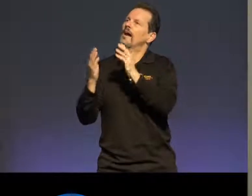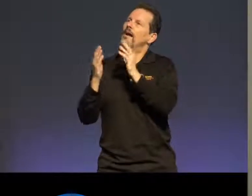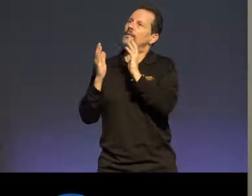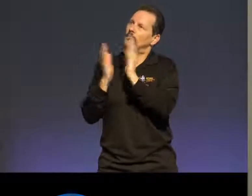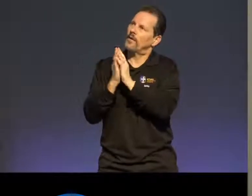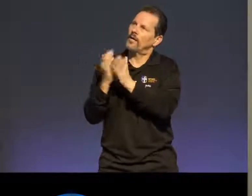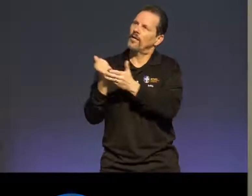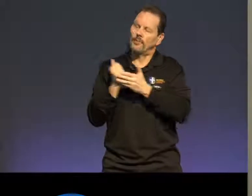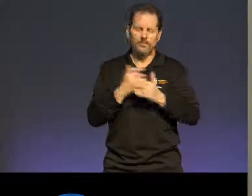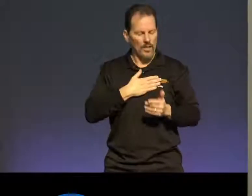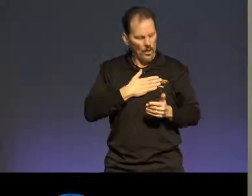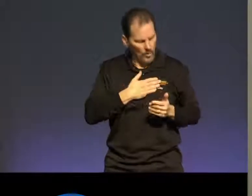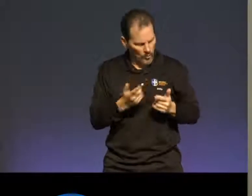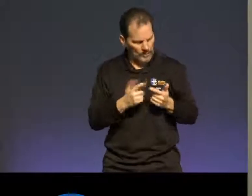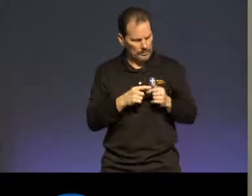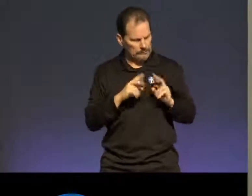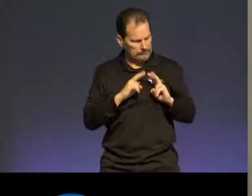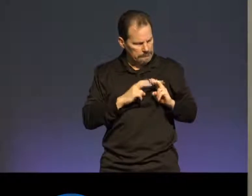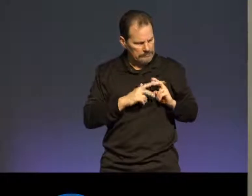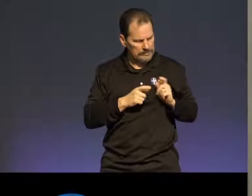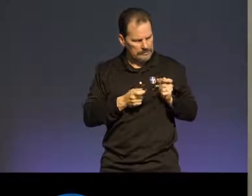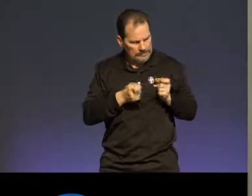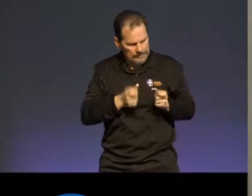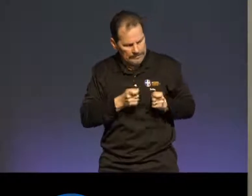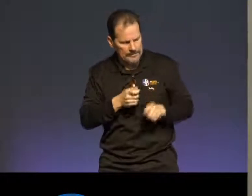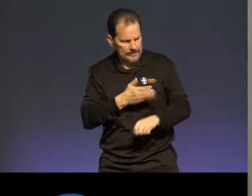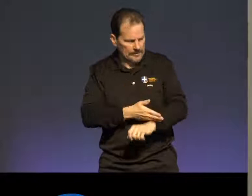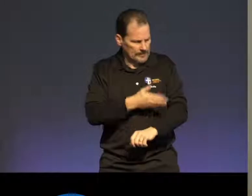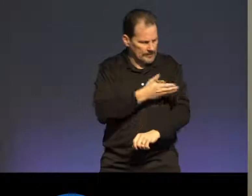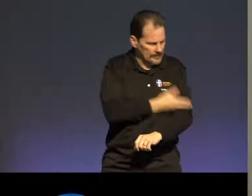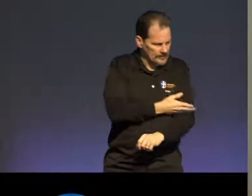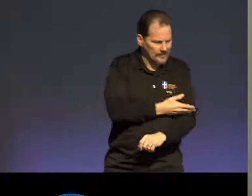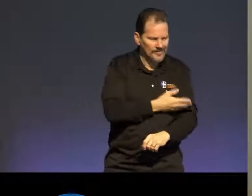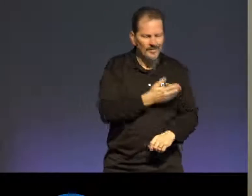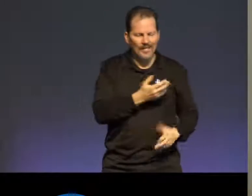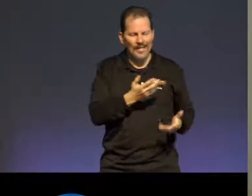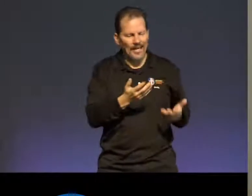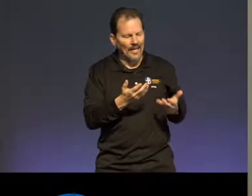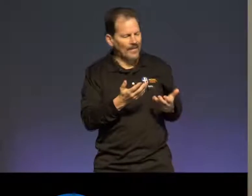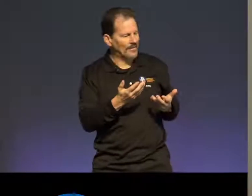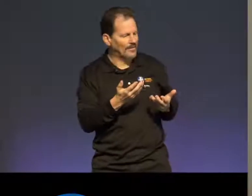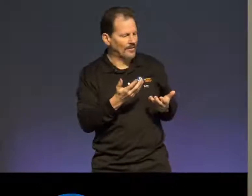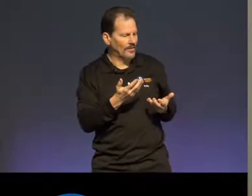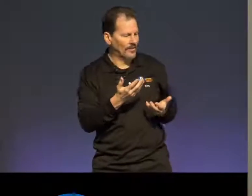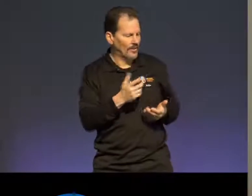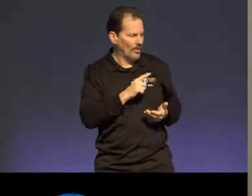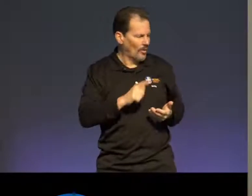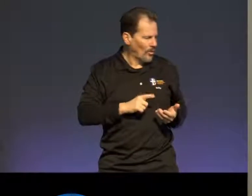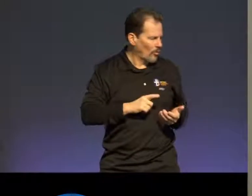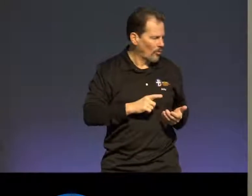That we might lay aside the things that weigh us down, the sins and the weights.